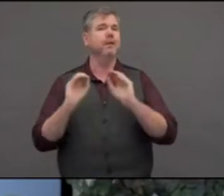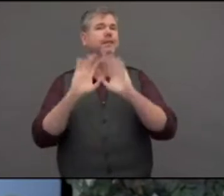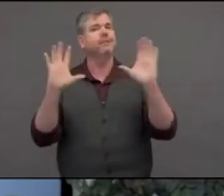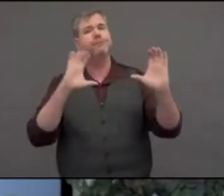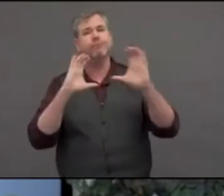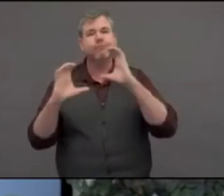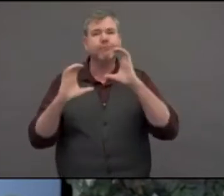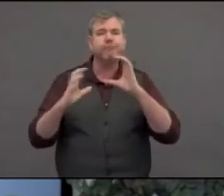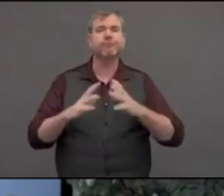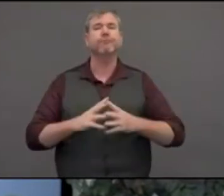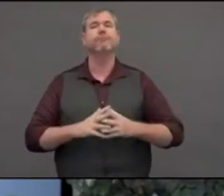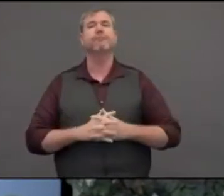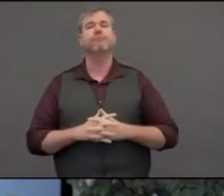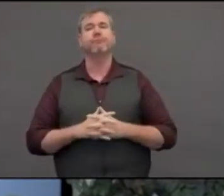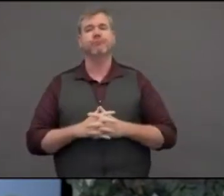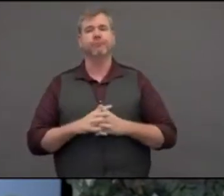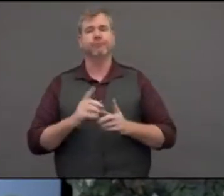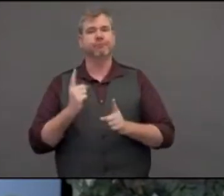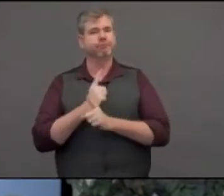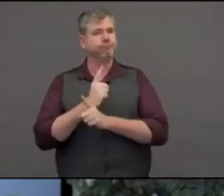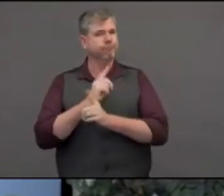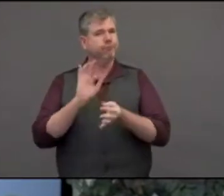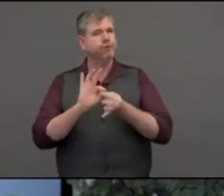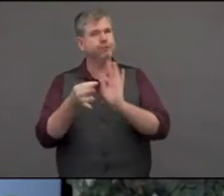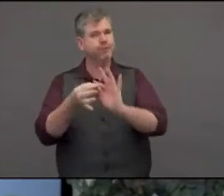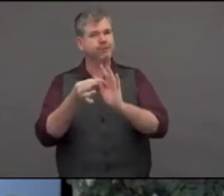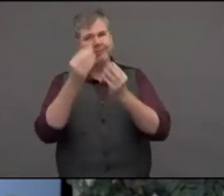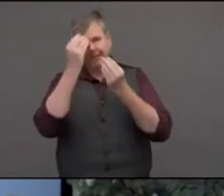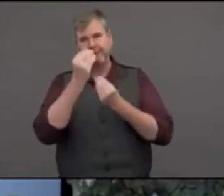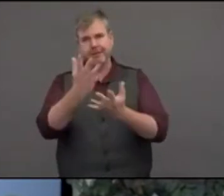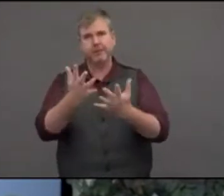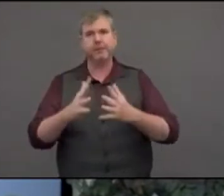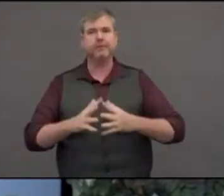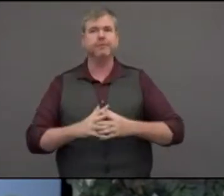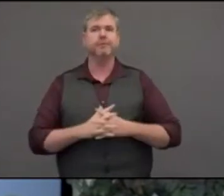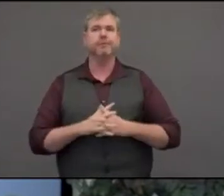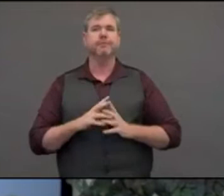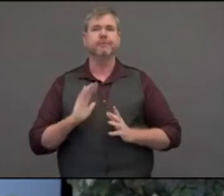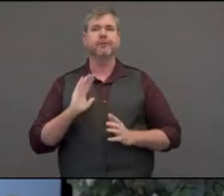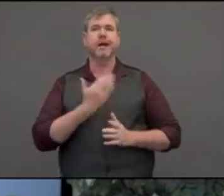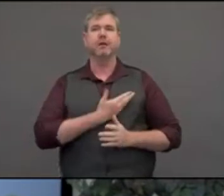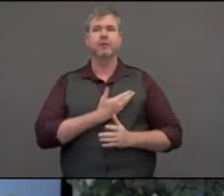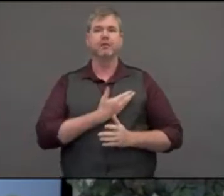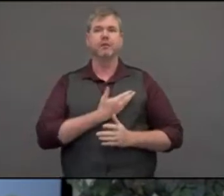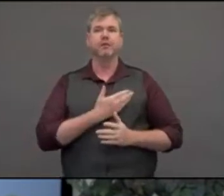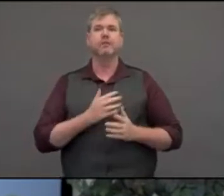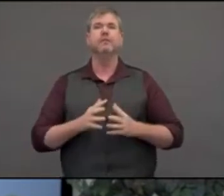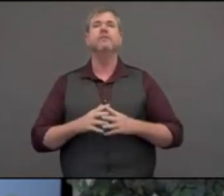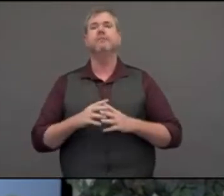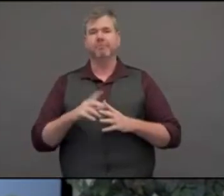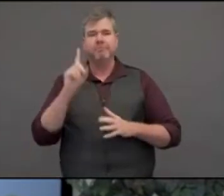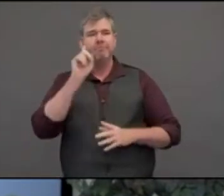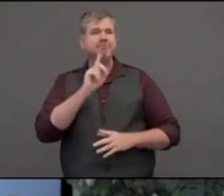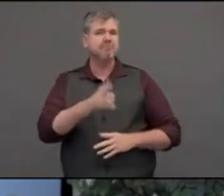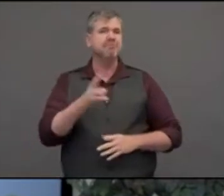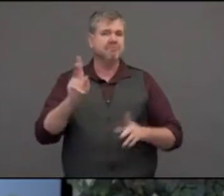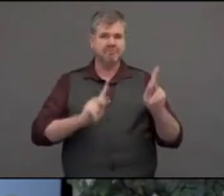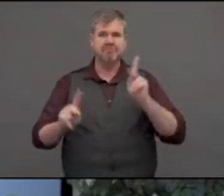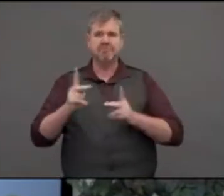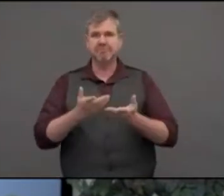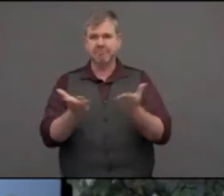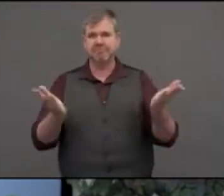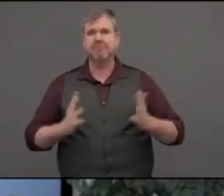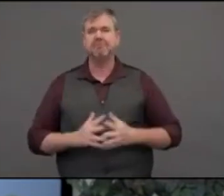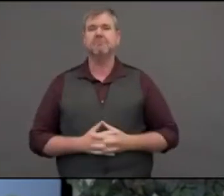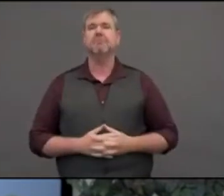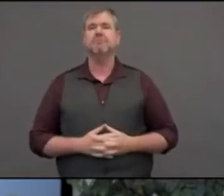properly interpret the content of the program for our hearing impaired viewers. As a best practice, they're